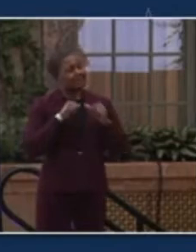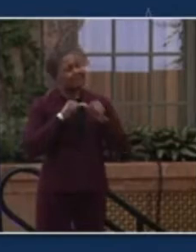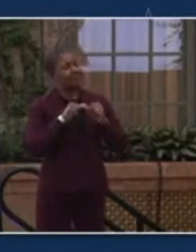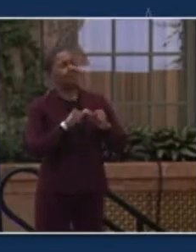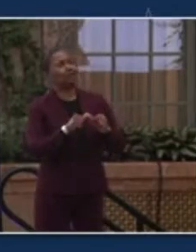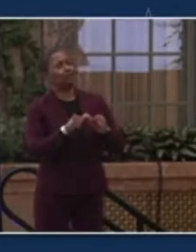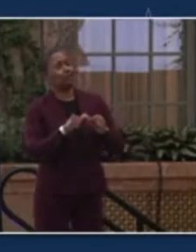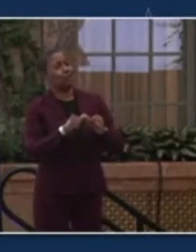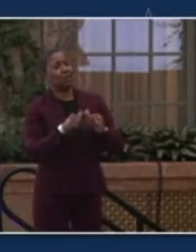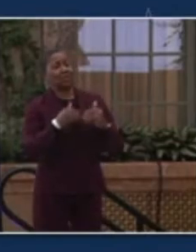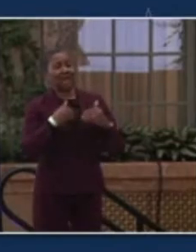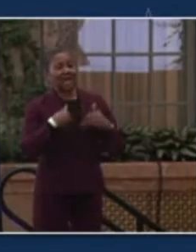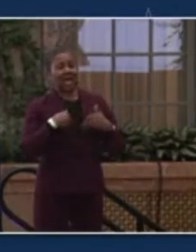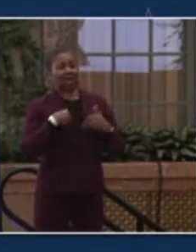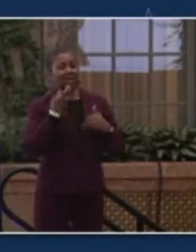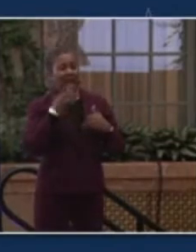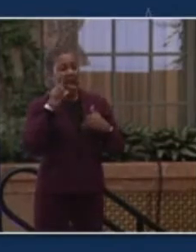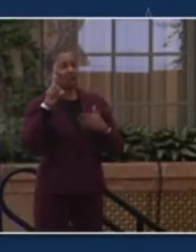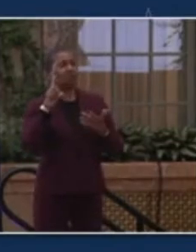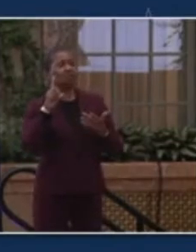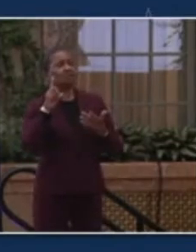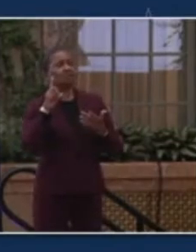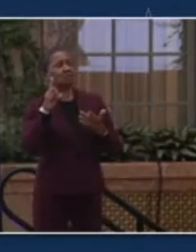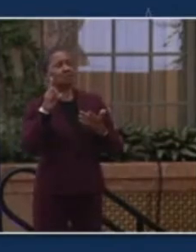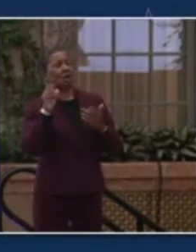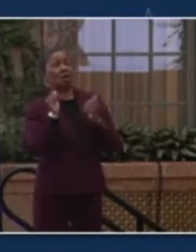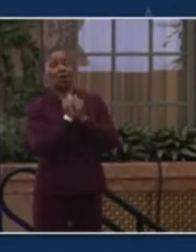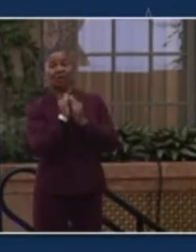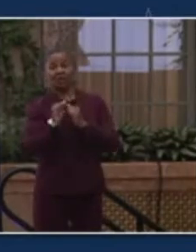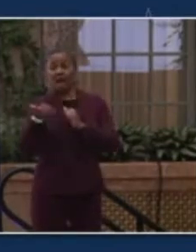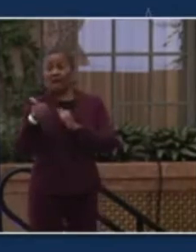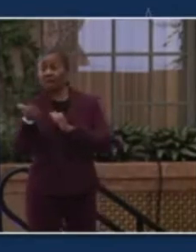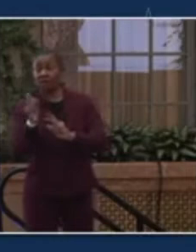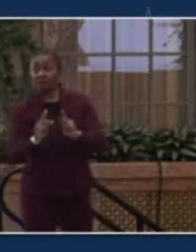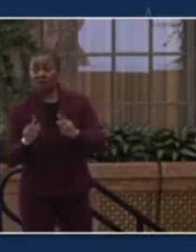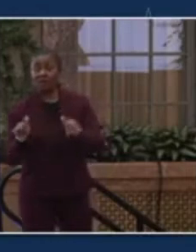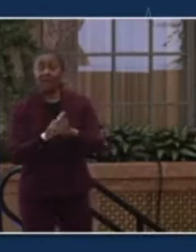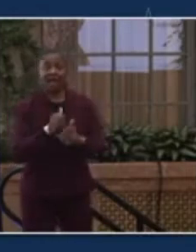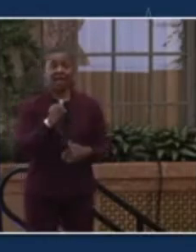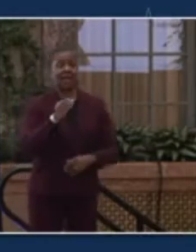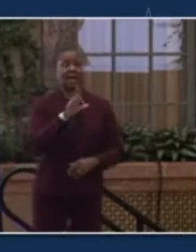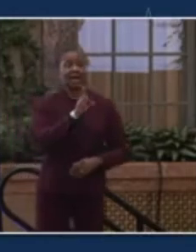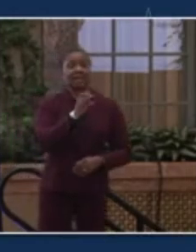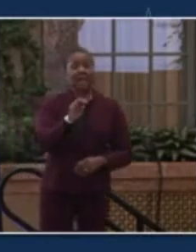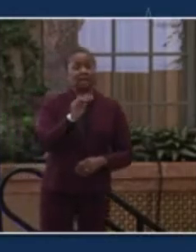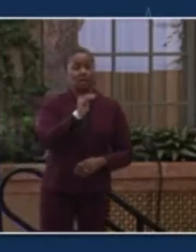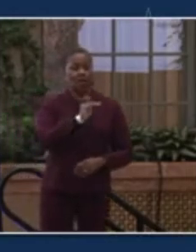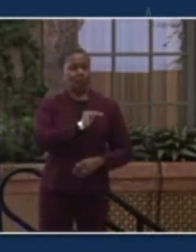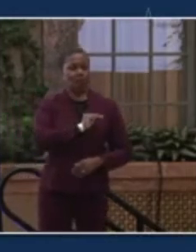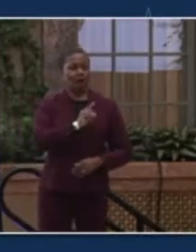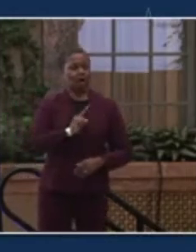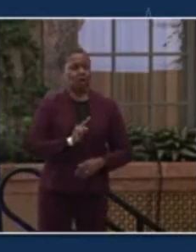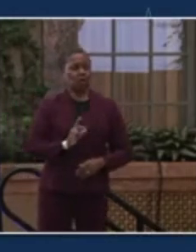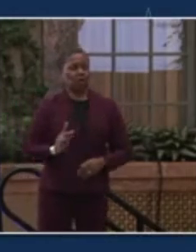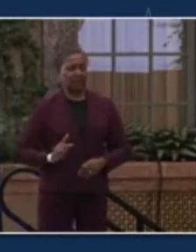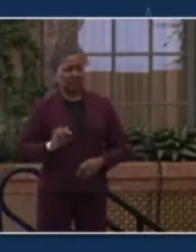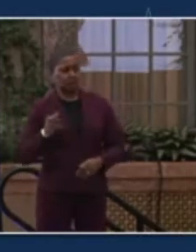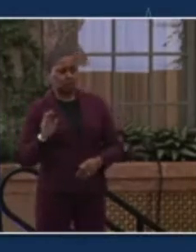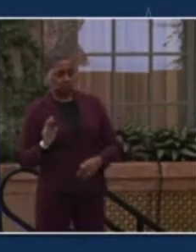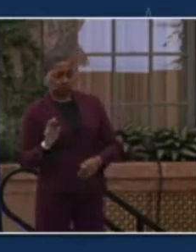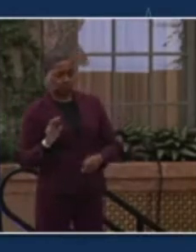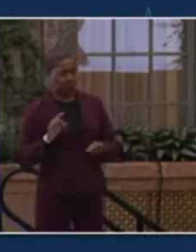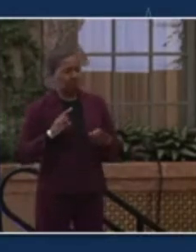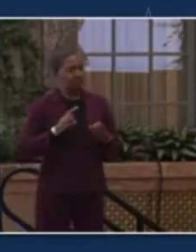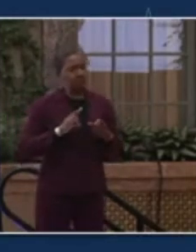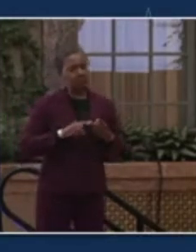continue to have Harold, along with others like Dr. Martin Luther King Jr.